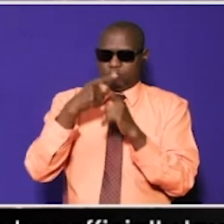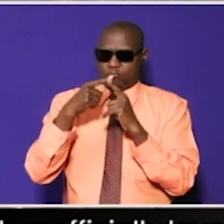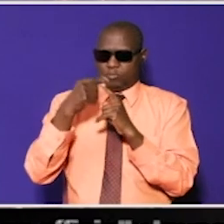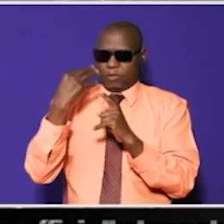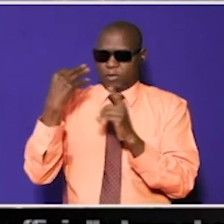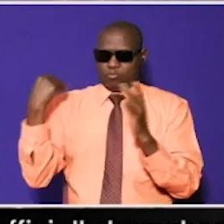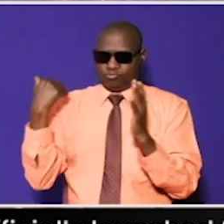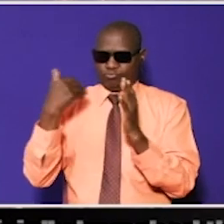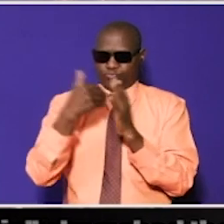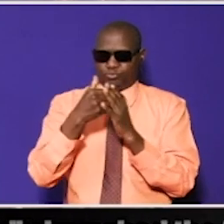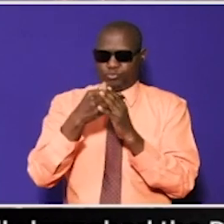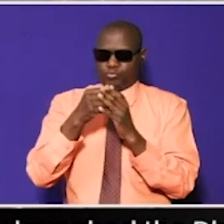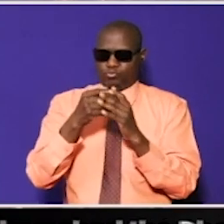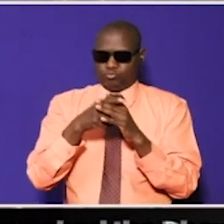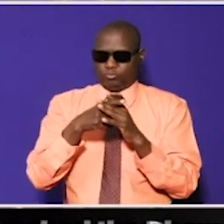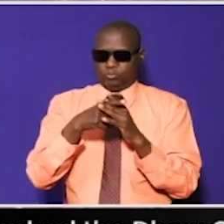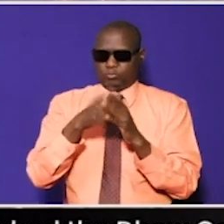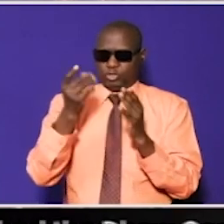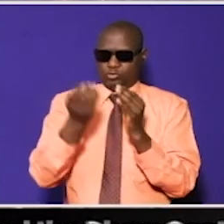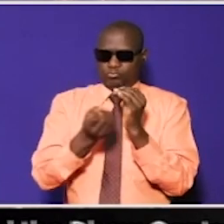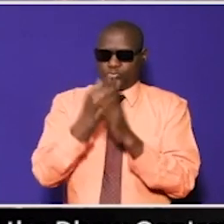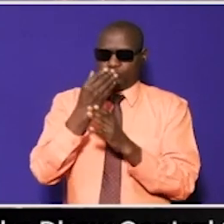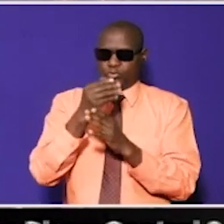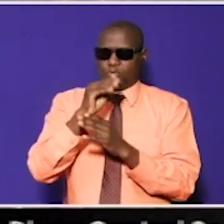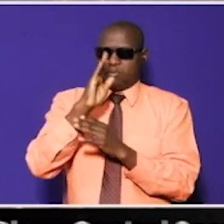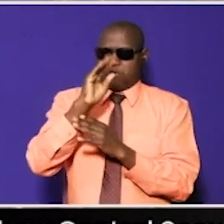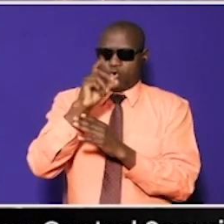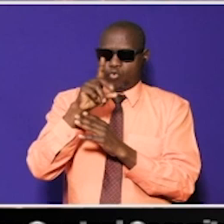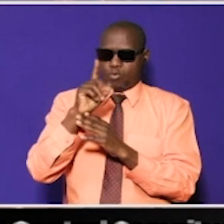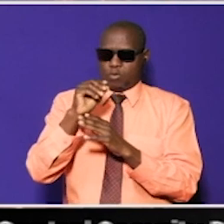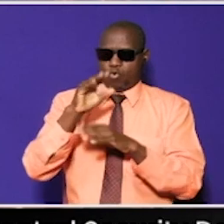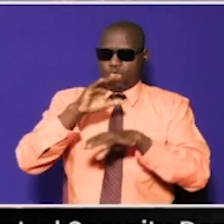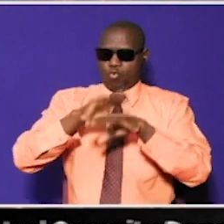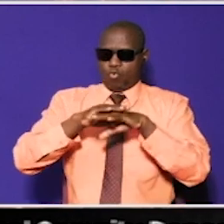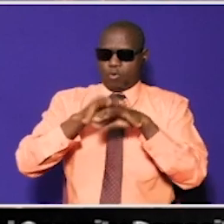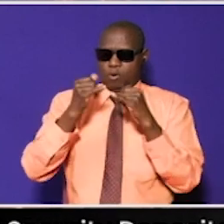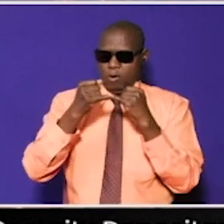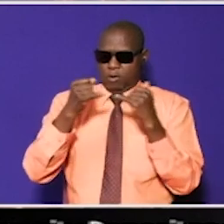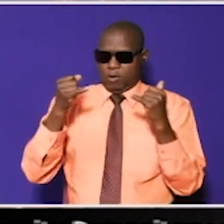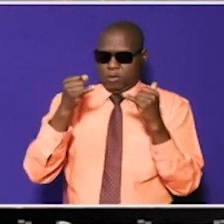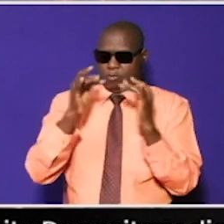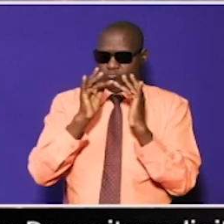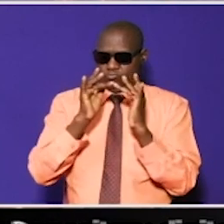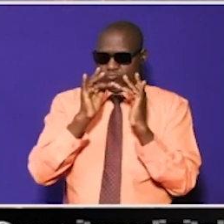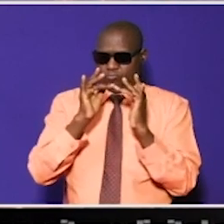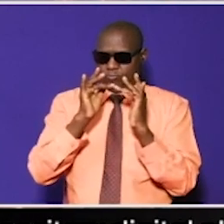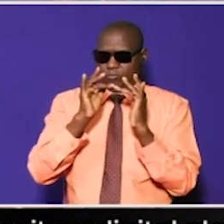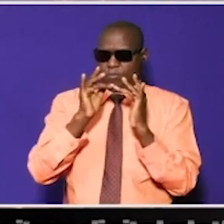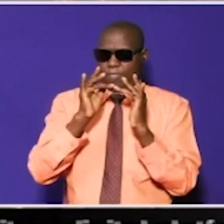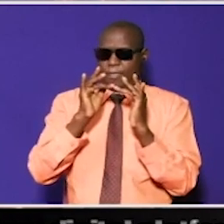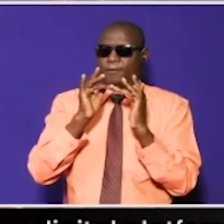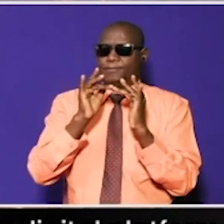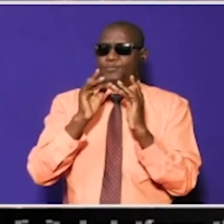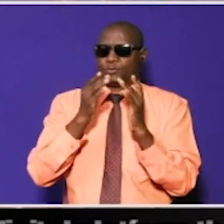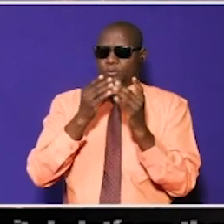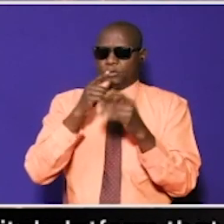allow investors to open bond trading accounts at the CBK online, from where they will be placing their bids for their preferred securities during